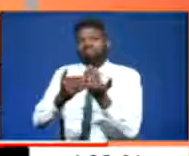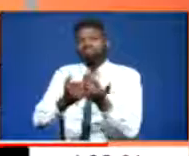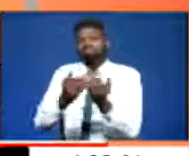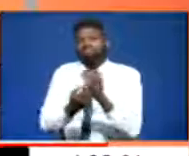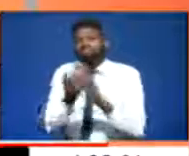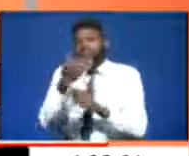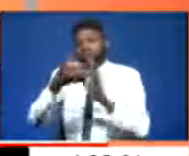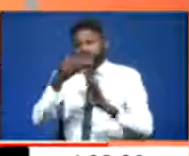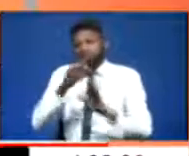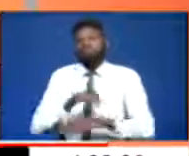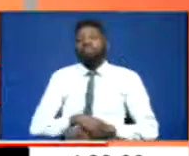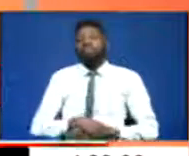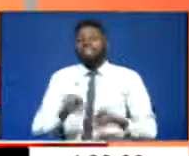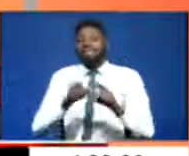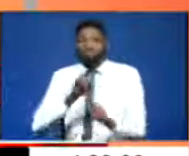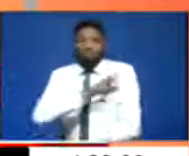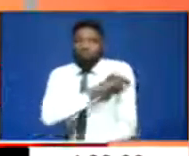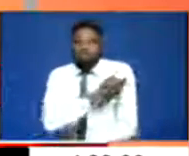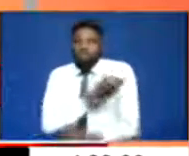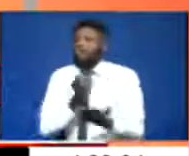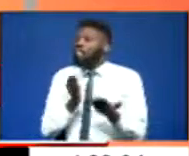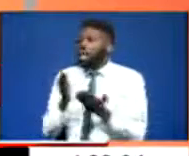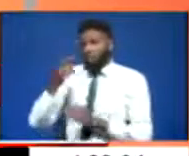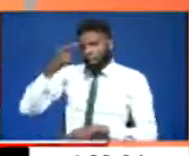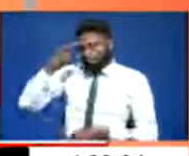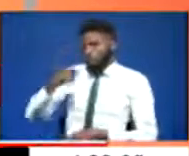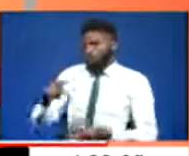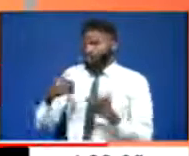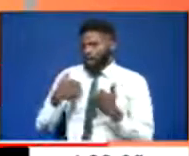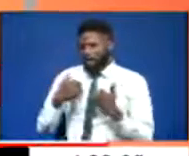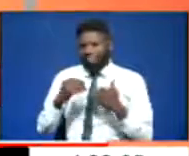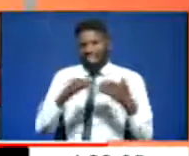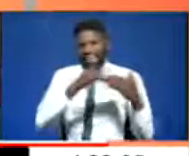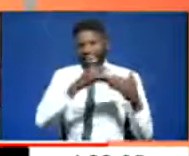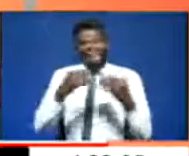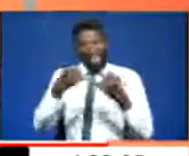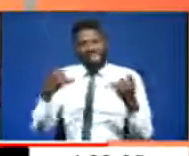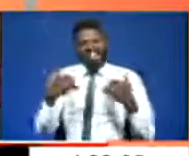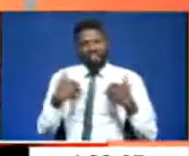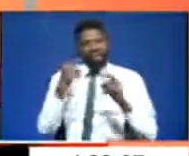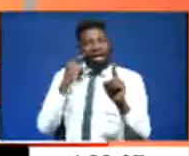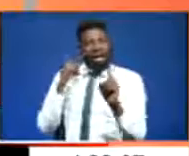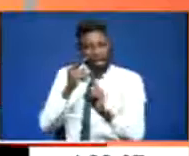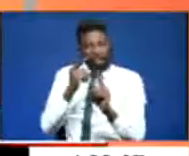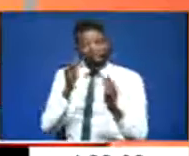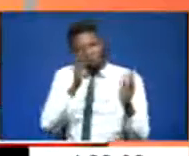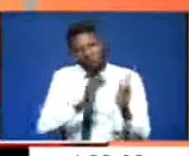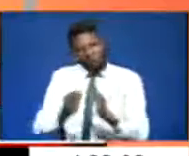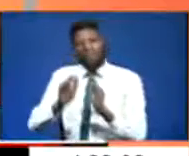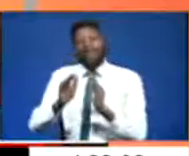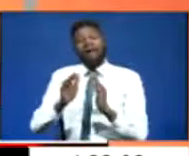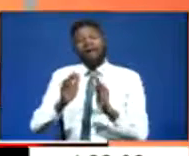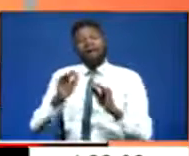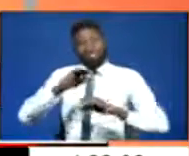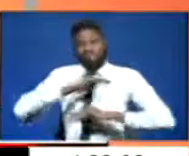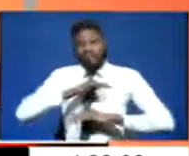hospital, we have policies and guidelines for adequate preparation. These babies lose heat very fast. Their skin is